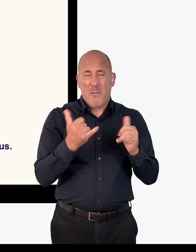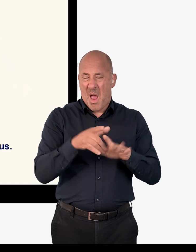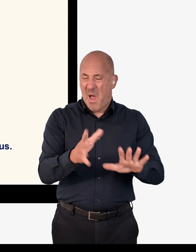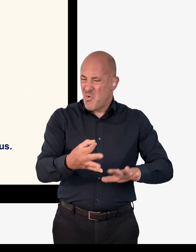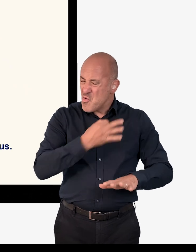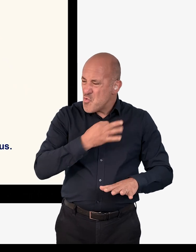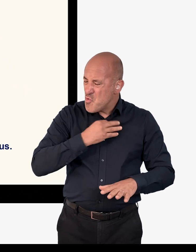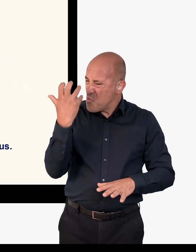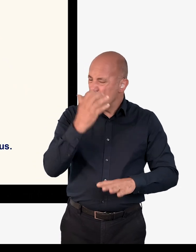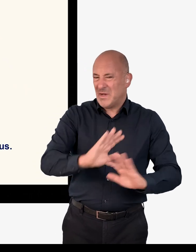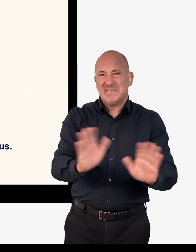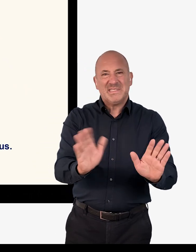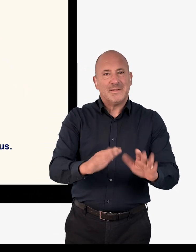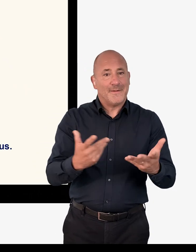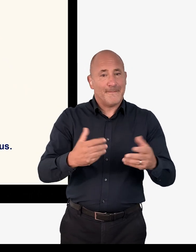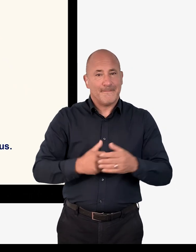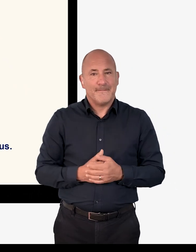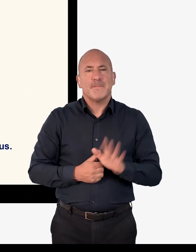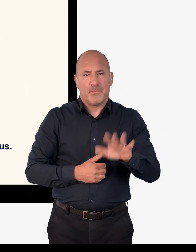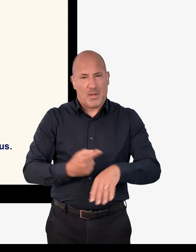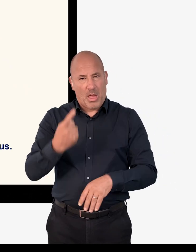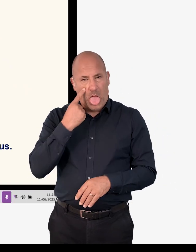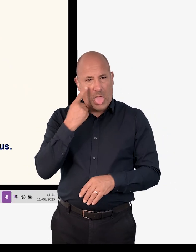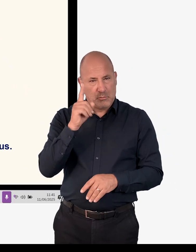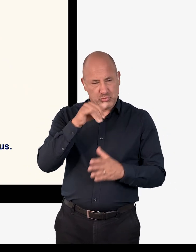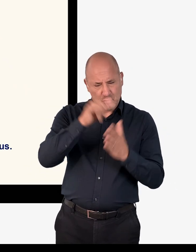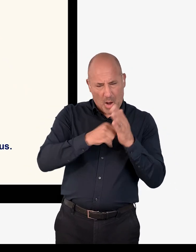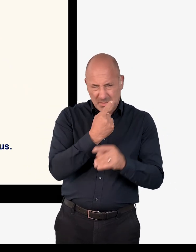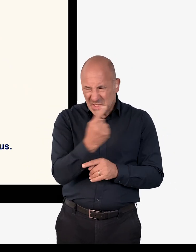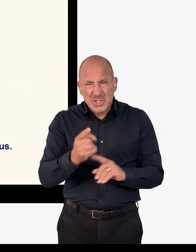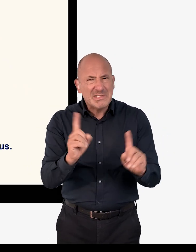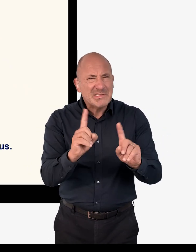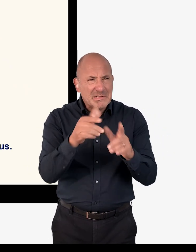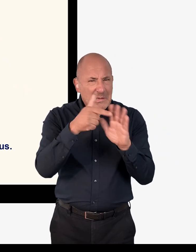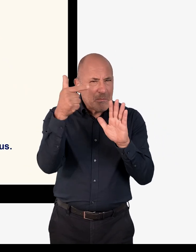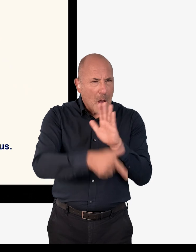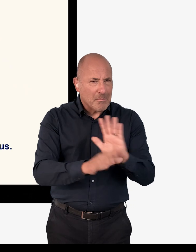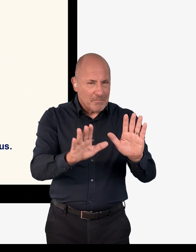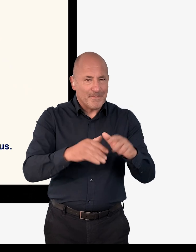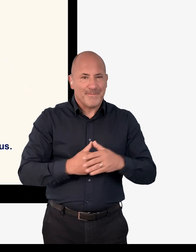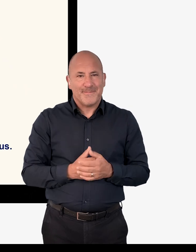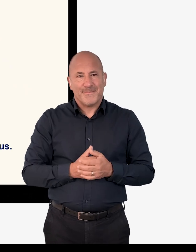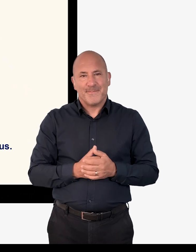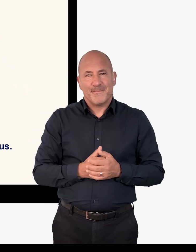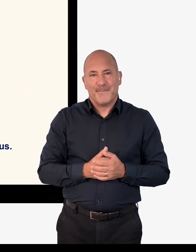not included. So let's have a look at each of these documents in more